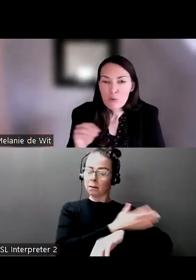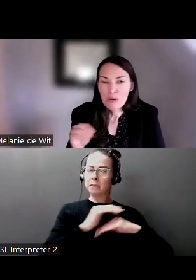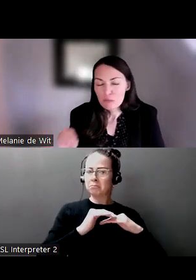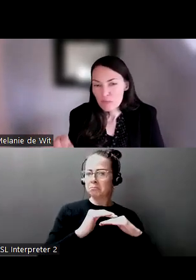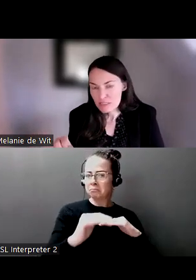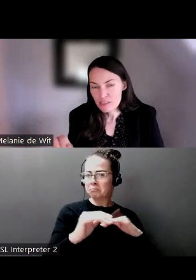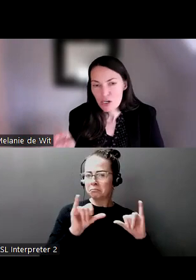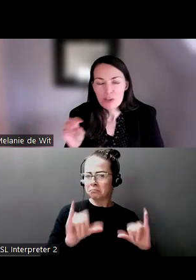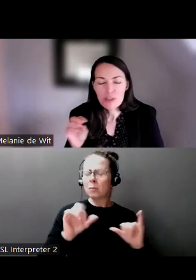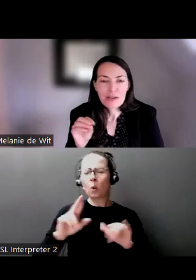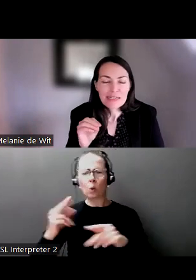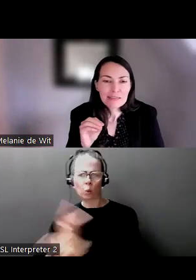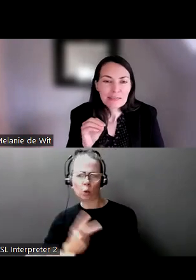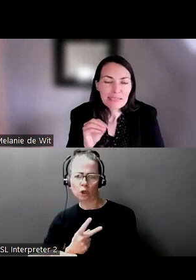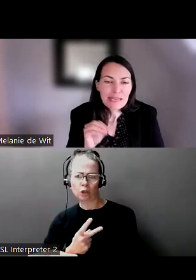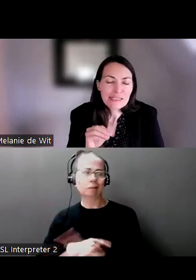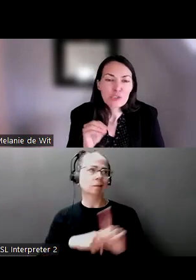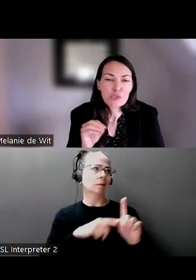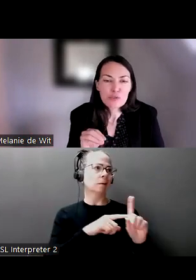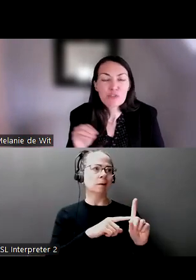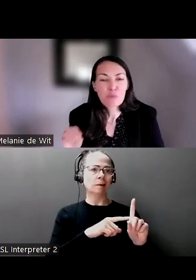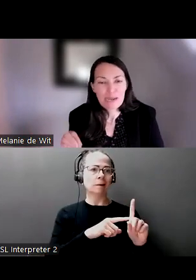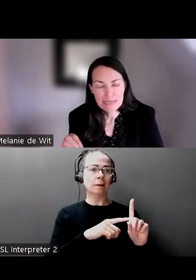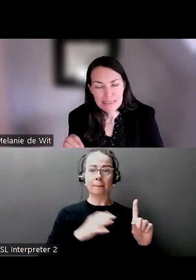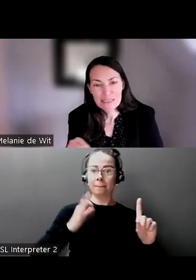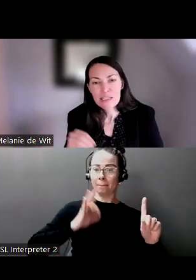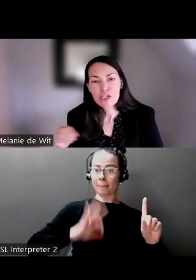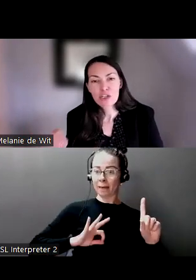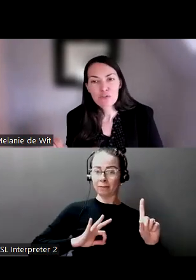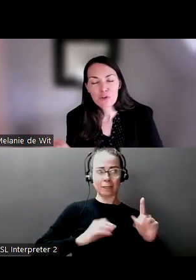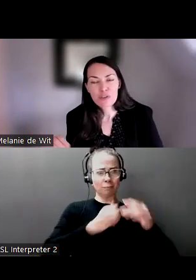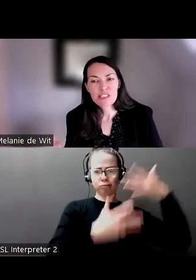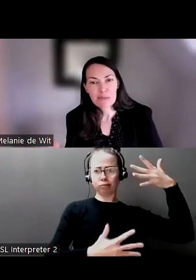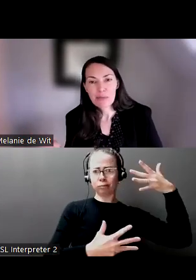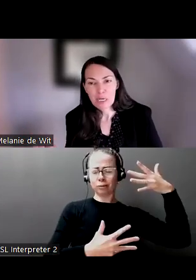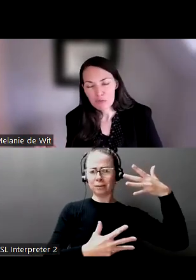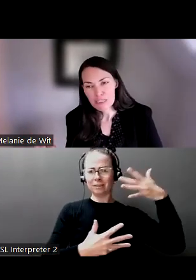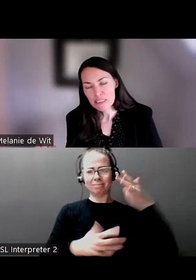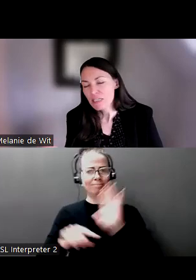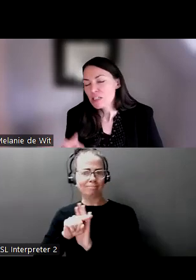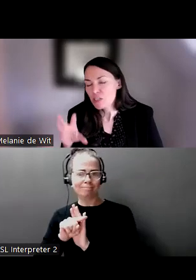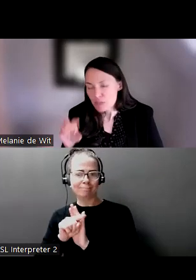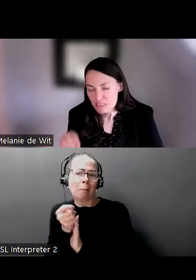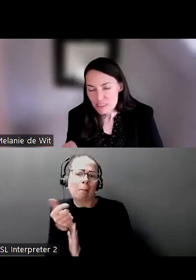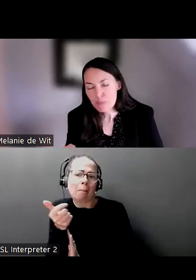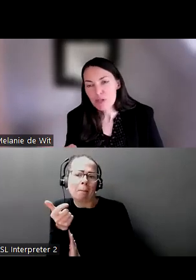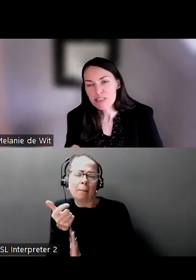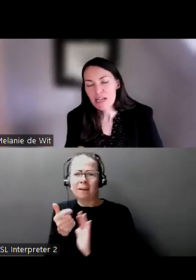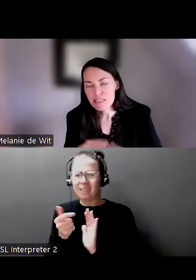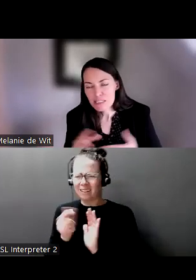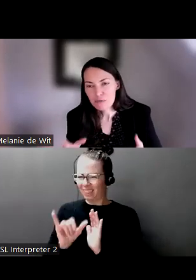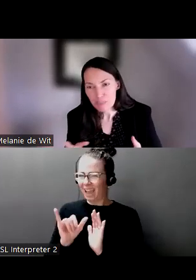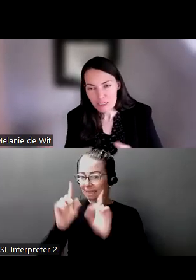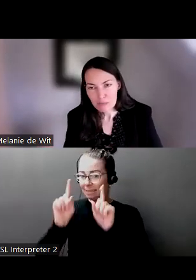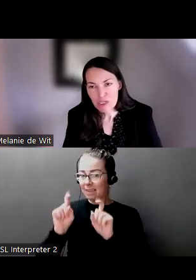benefits outweigh the risks? Are there any less intrusive ways to confer the same benefit? So a 6-part